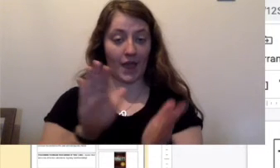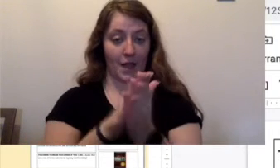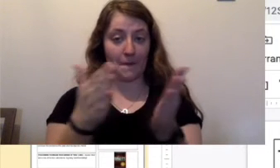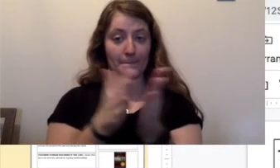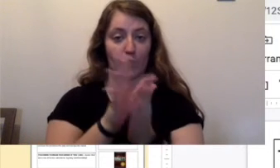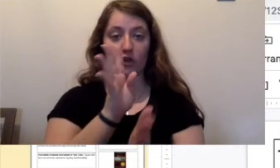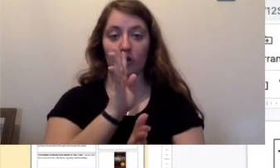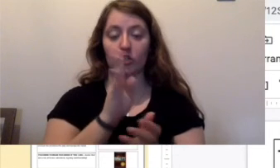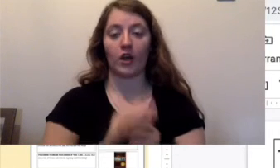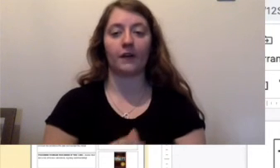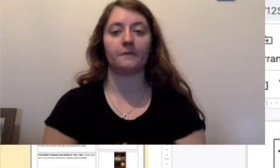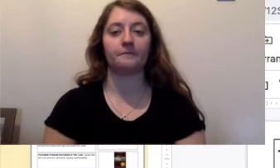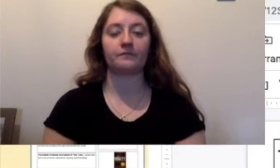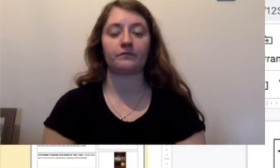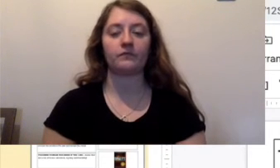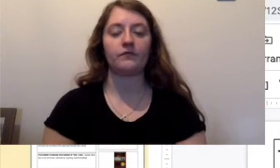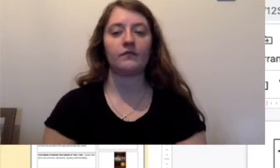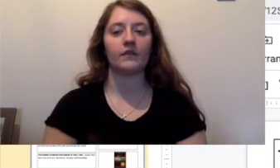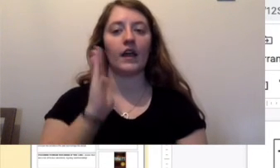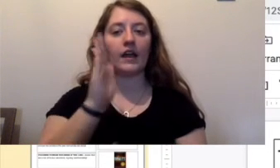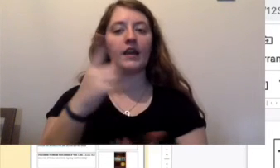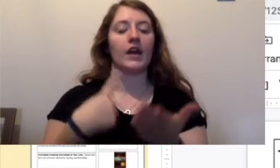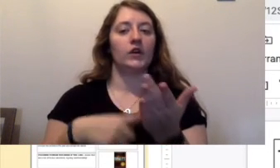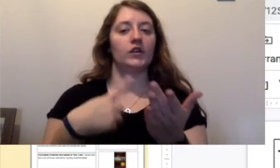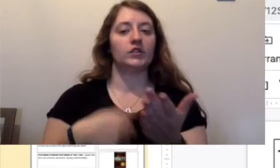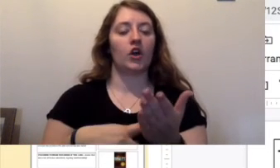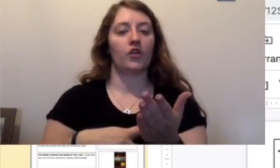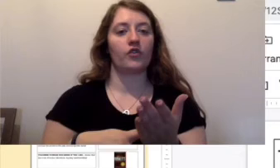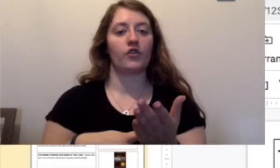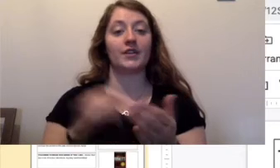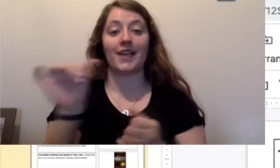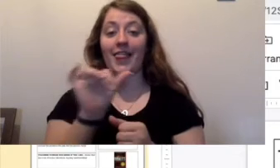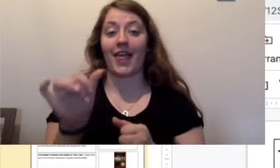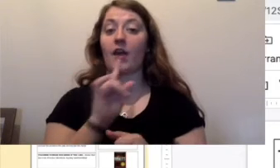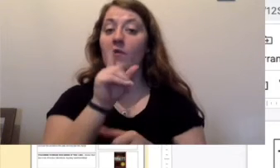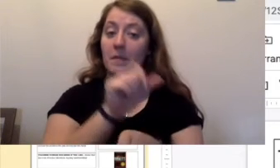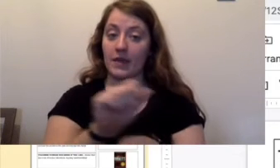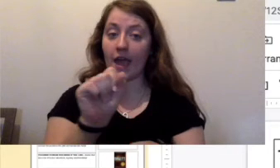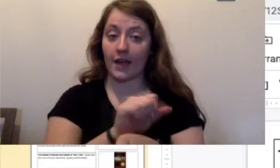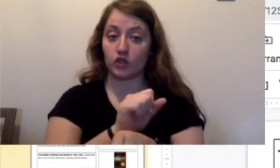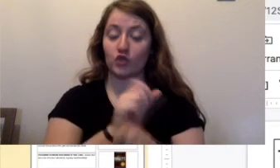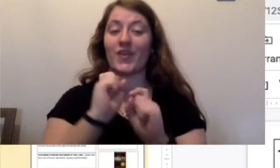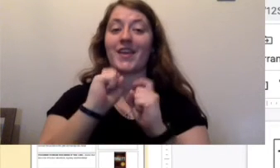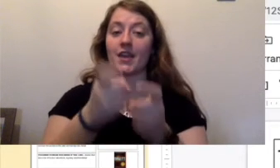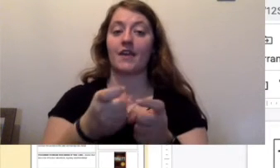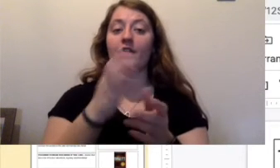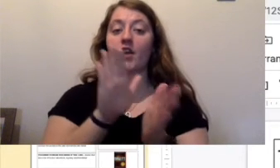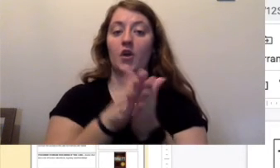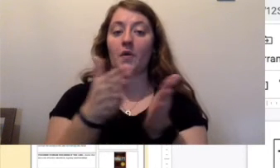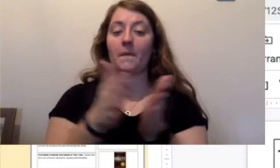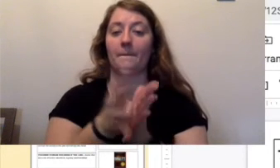and I am going to talk through this like I would be actually giving a book talk. So I'm not going to